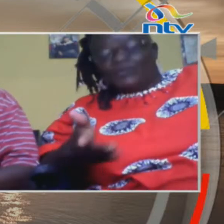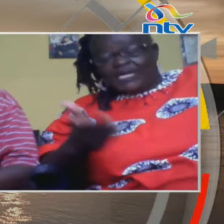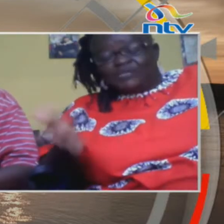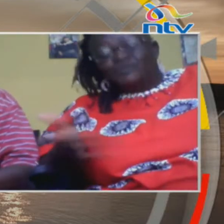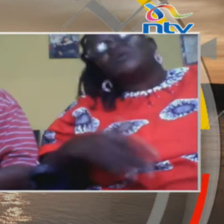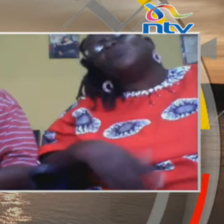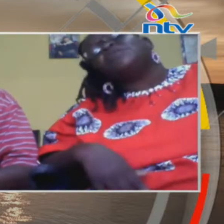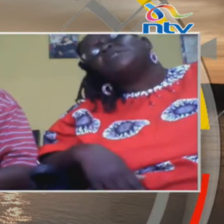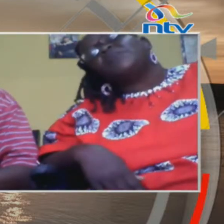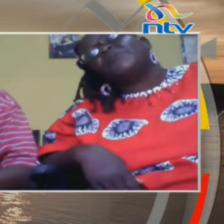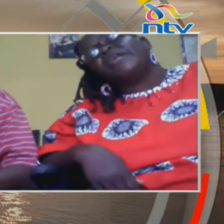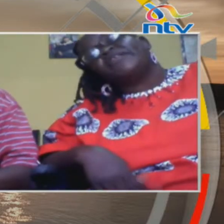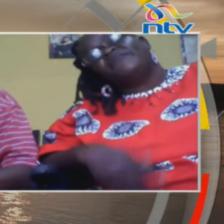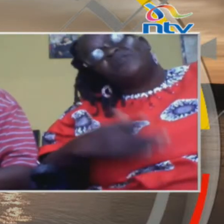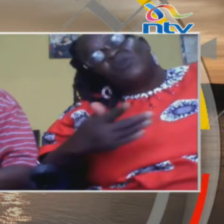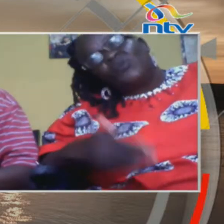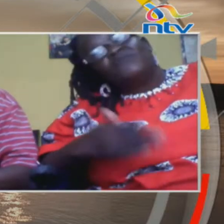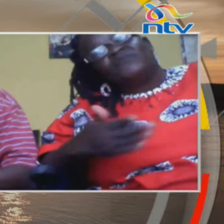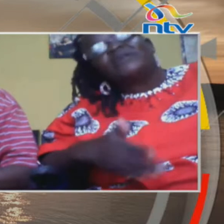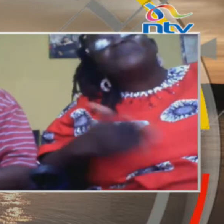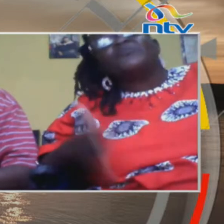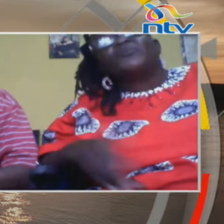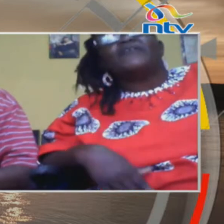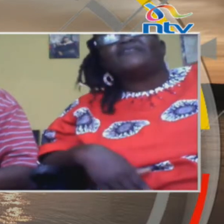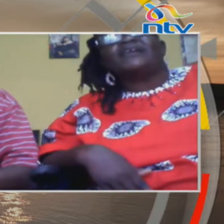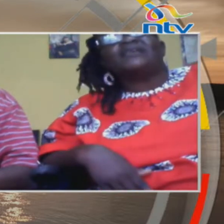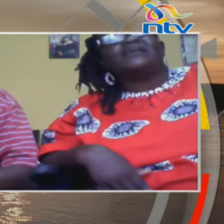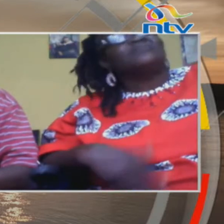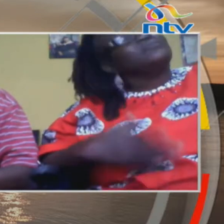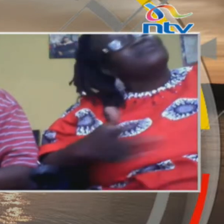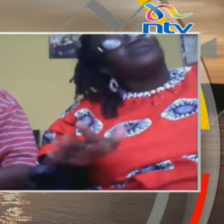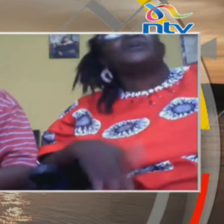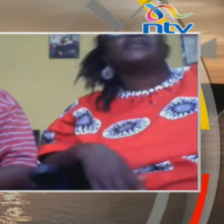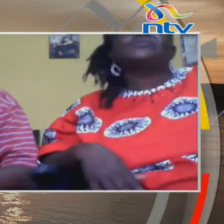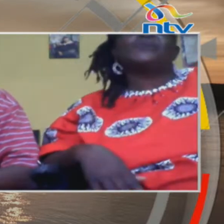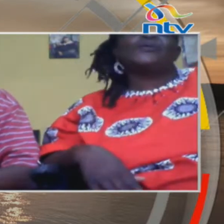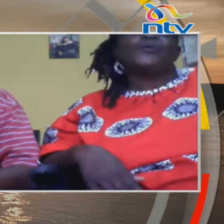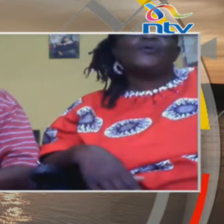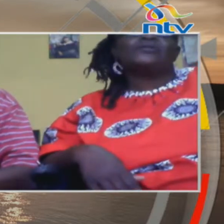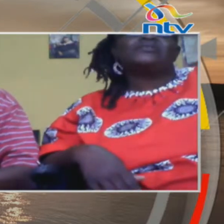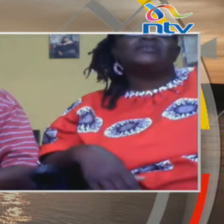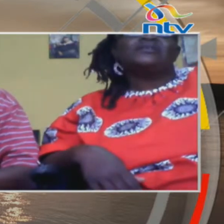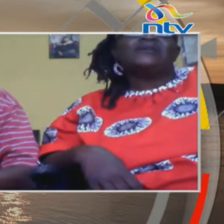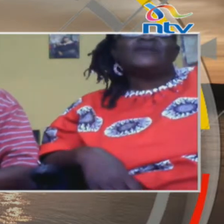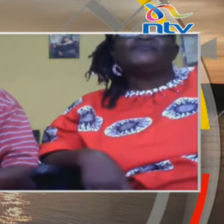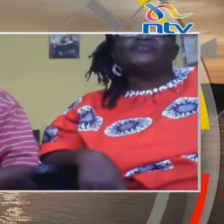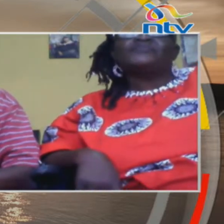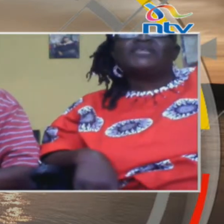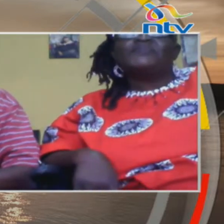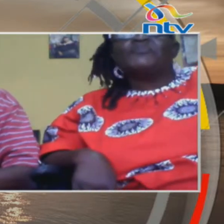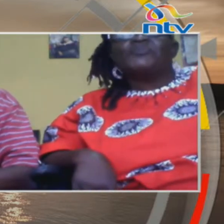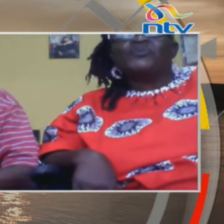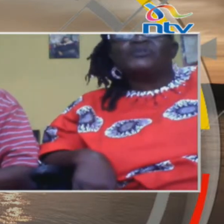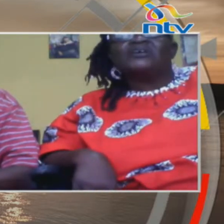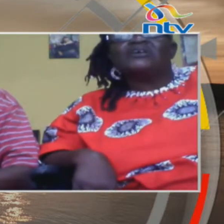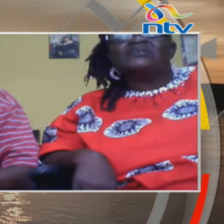So that is what I would tell somebody. And if you are looking for something more than that, then you can as well go on. And of course, many people would